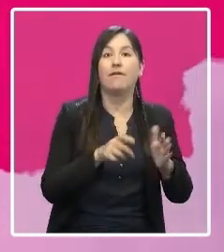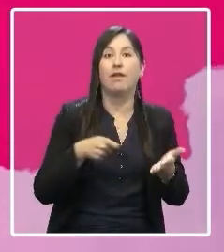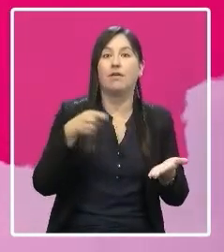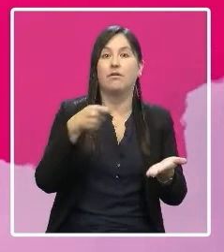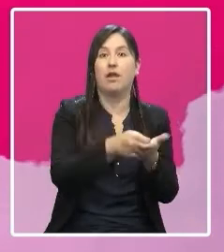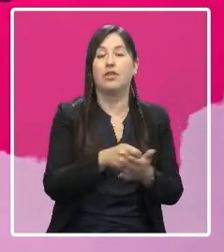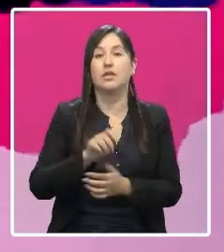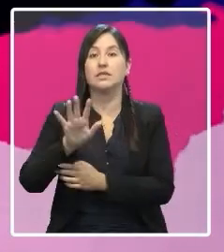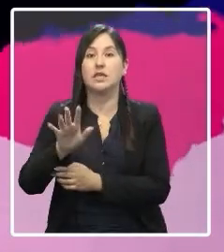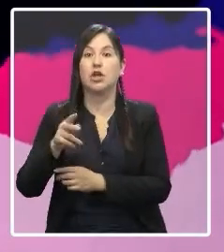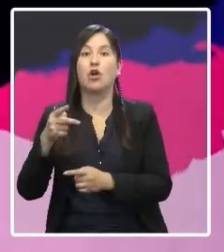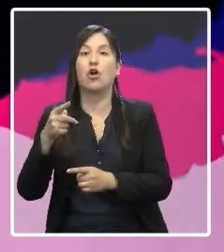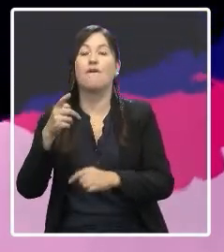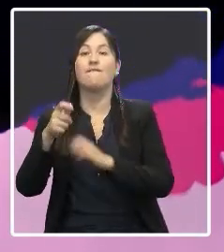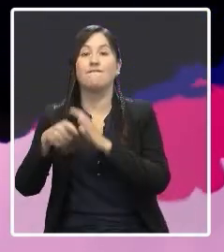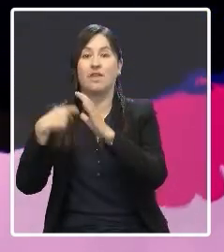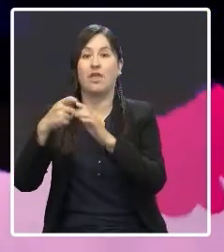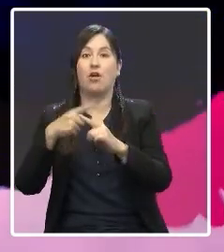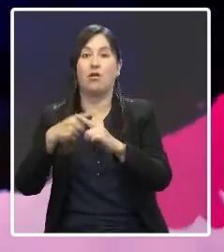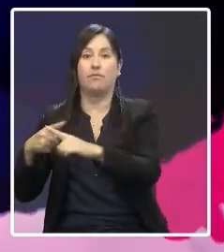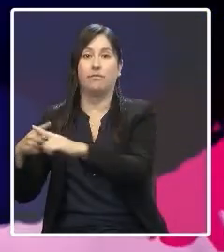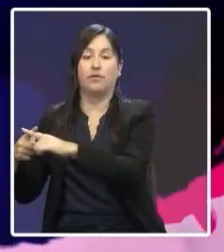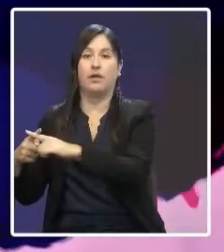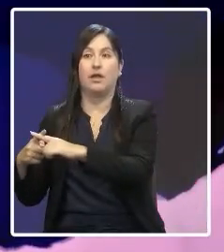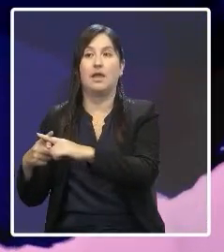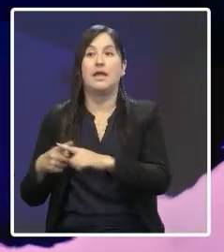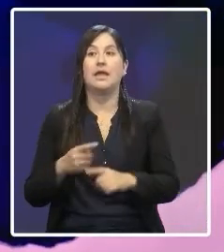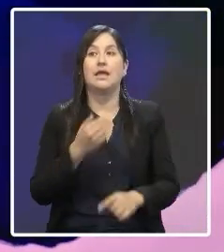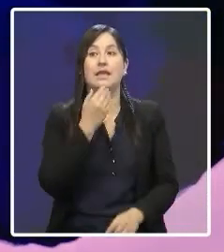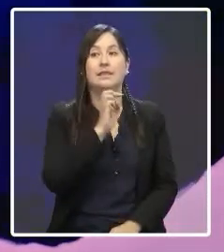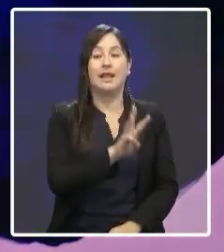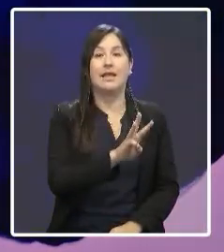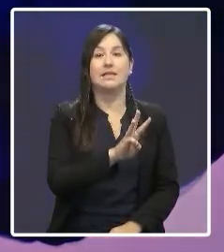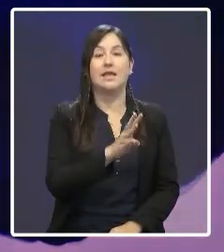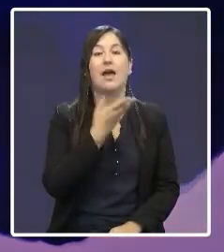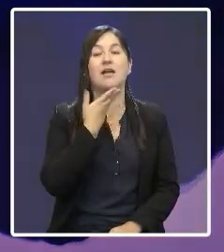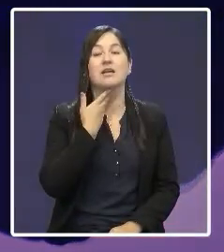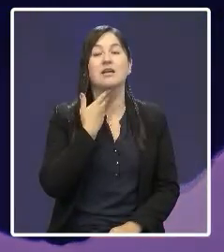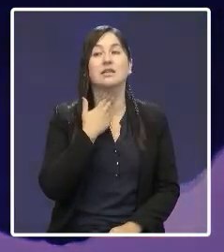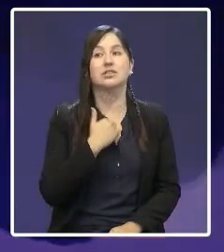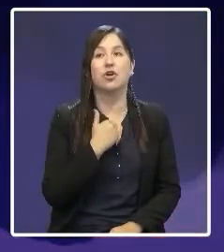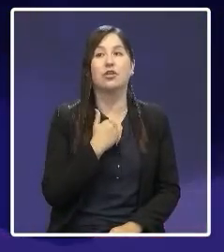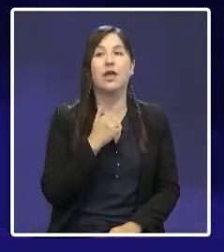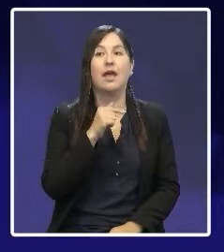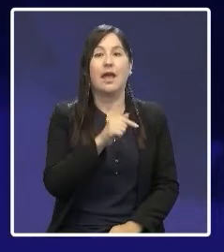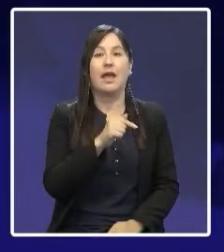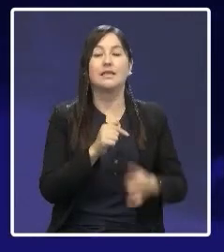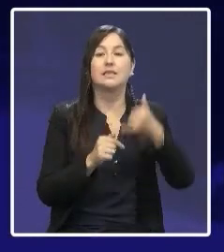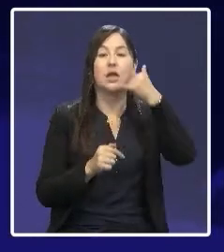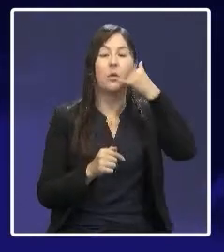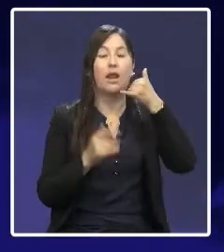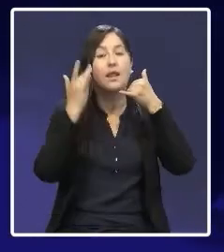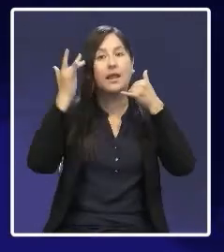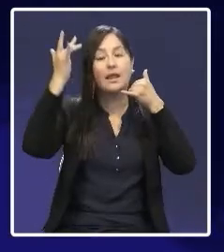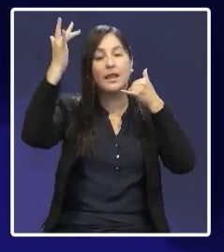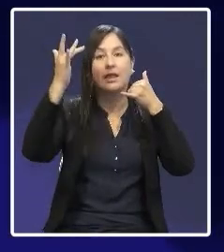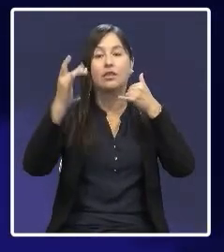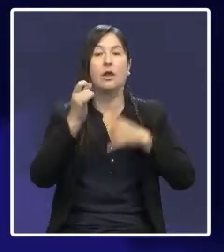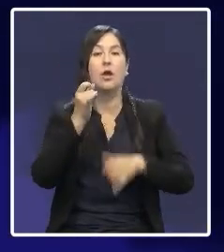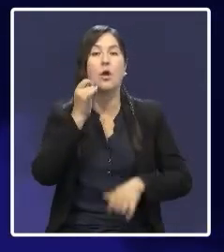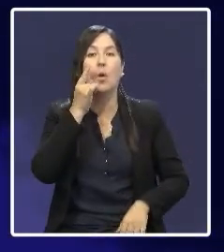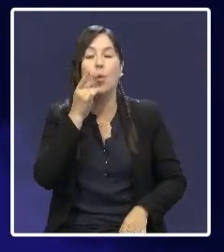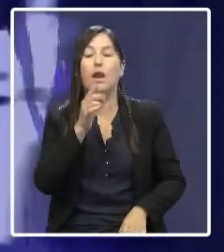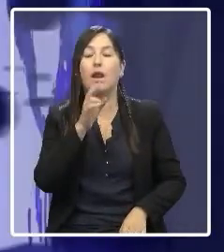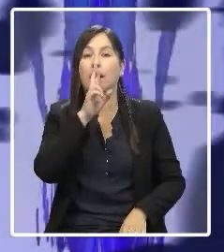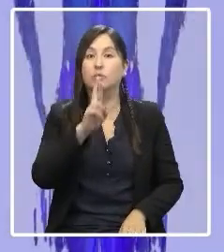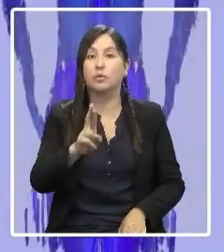on smartphone addiction. What they found was that the results were there had been an increase in